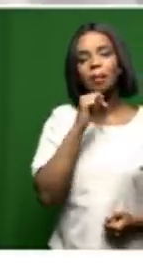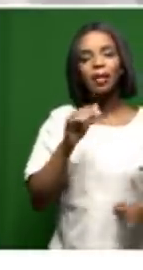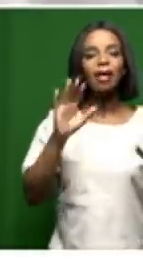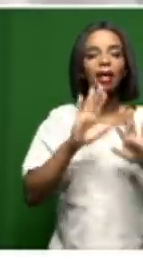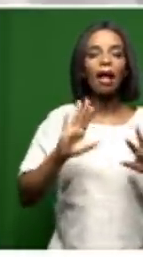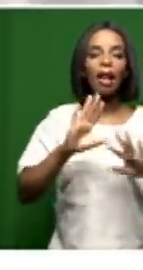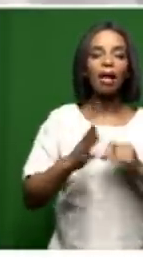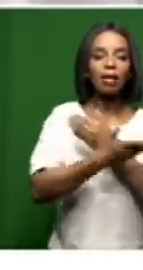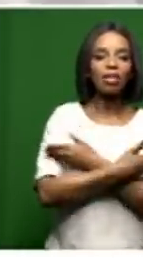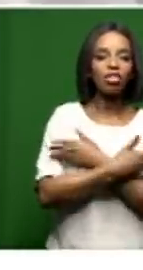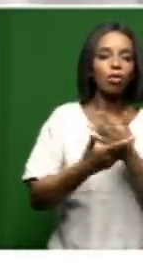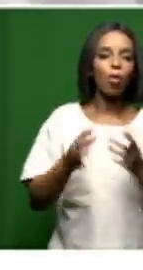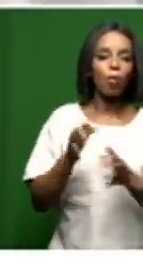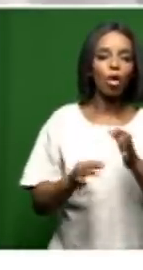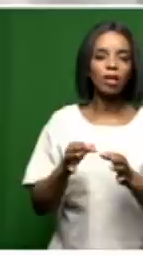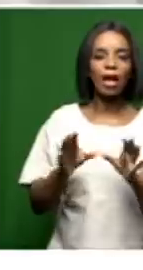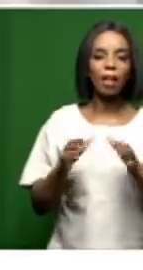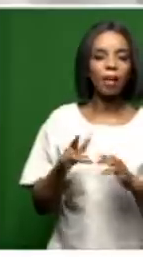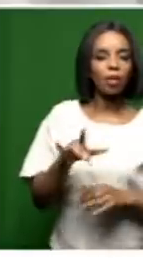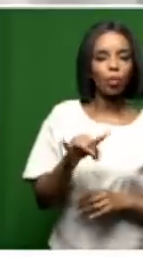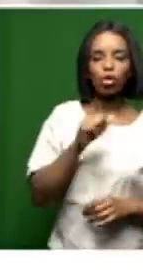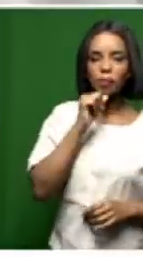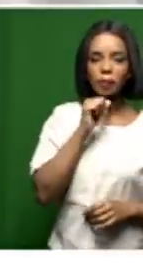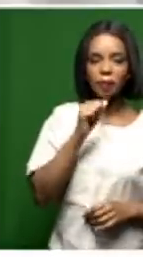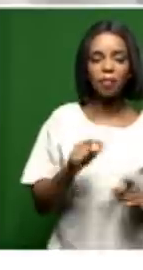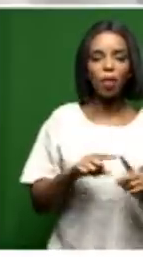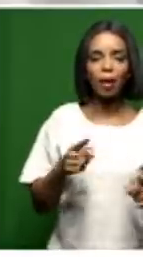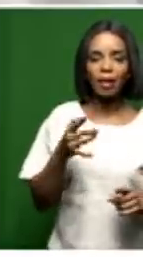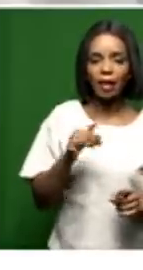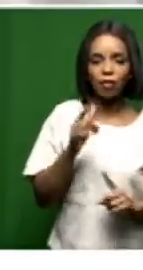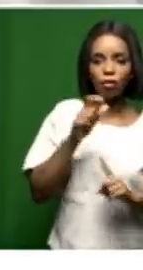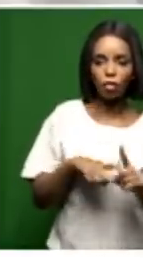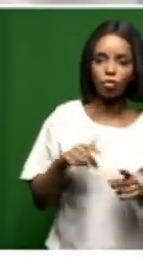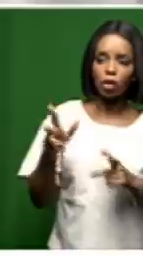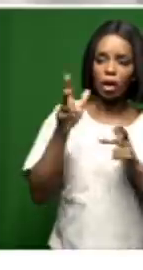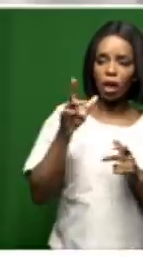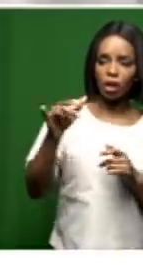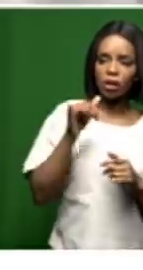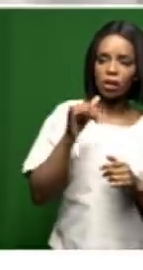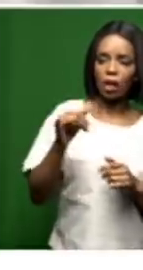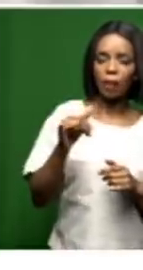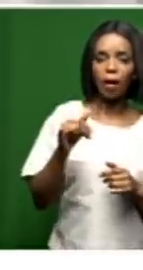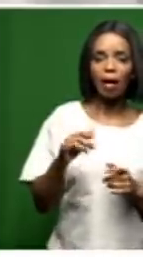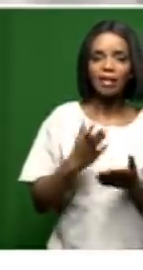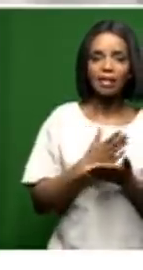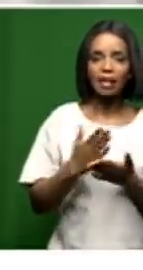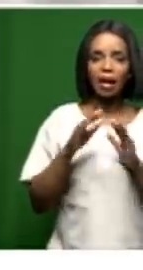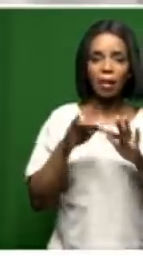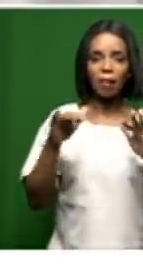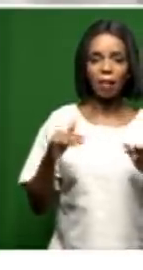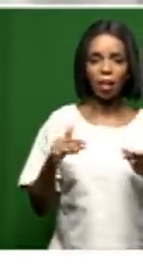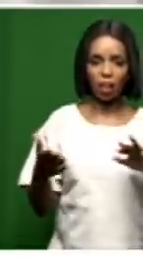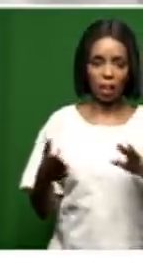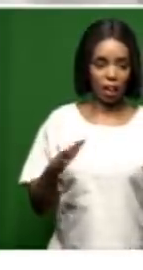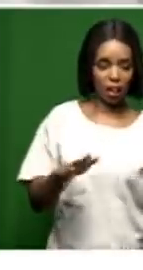when people speak that language, when Maseko and them spoke that language, some people lost their lives, their limbs. Some people lost their